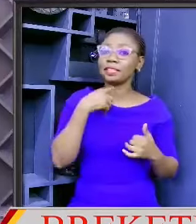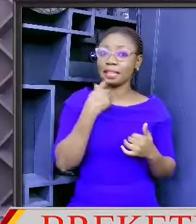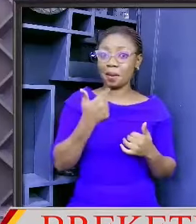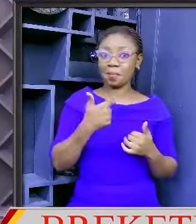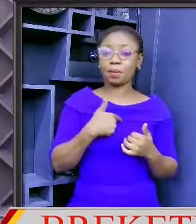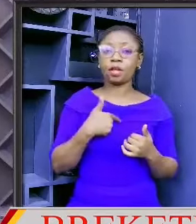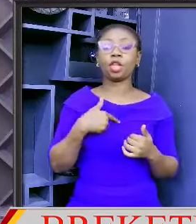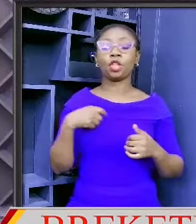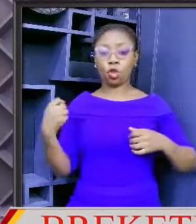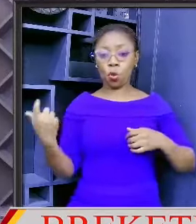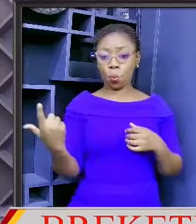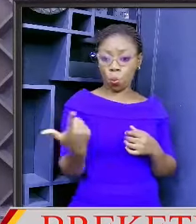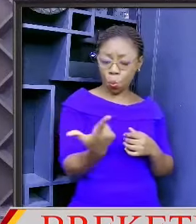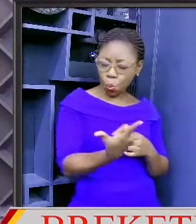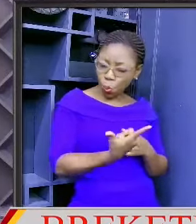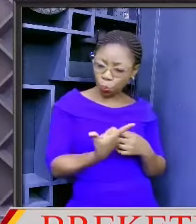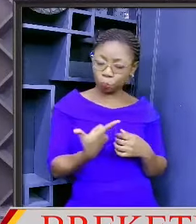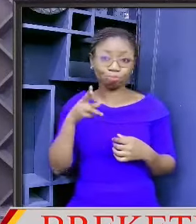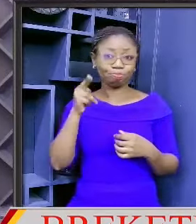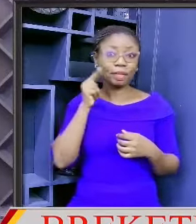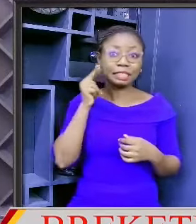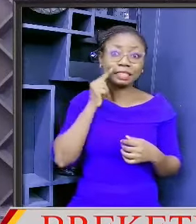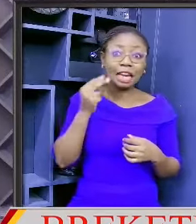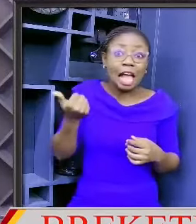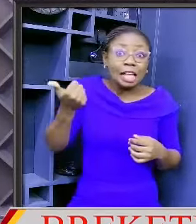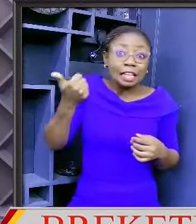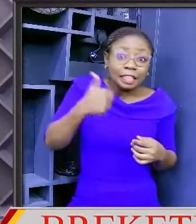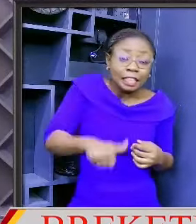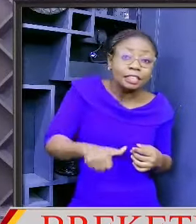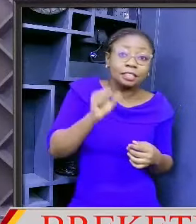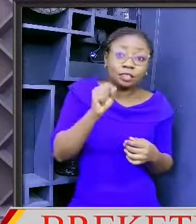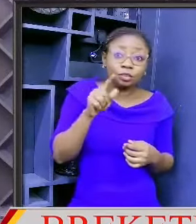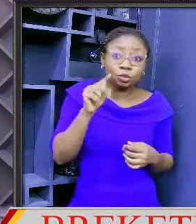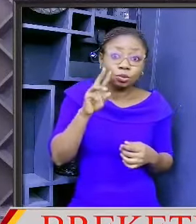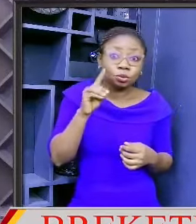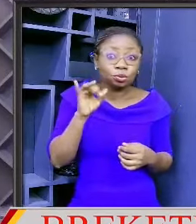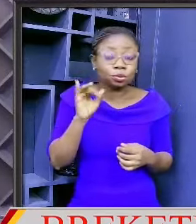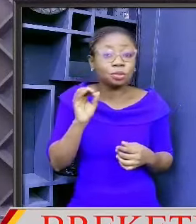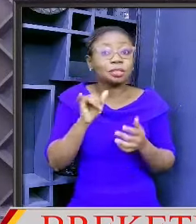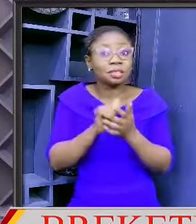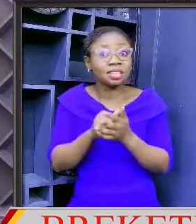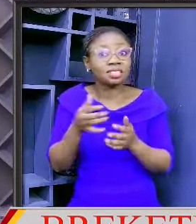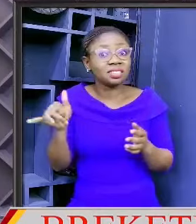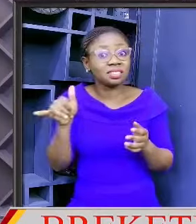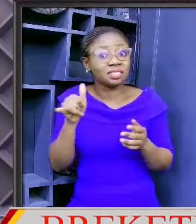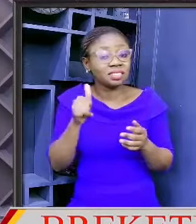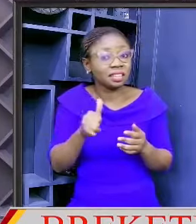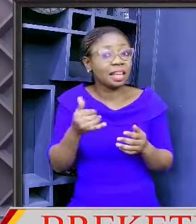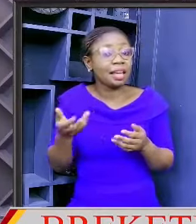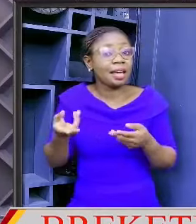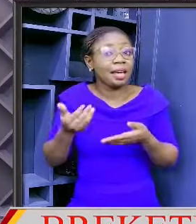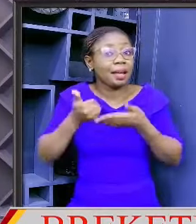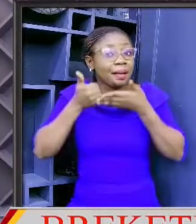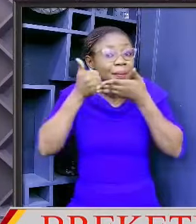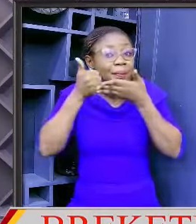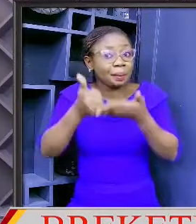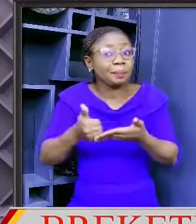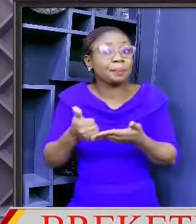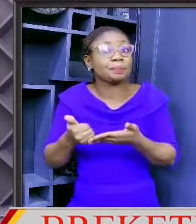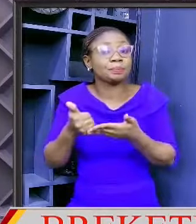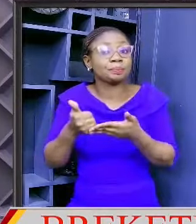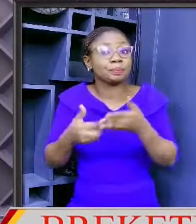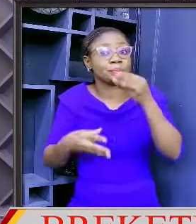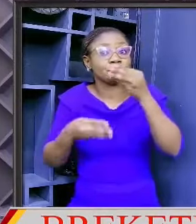whole of Nigeria, any studio where they raise money for people like this? No, sir. Tell me, in the whole of